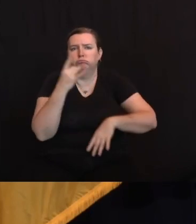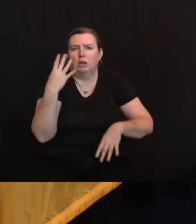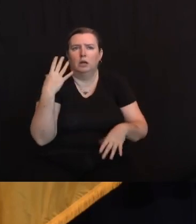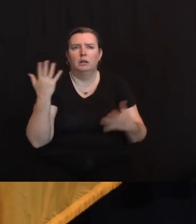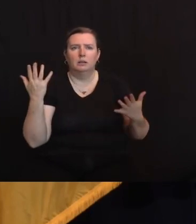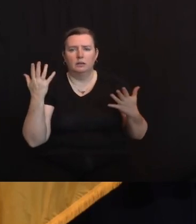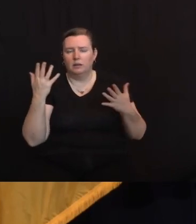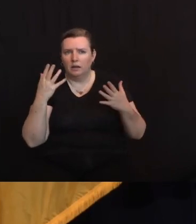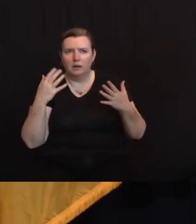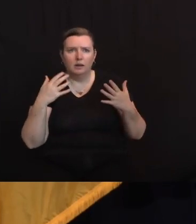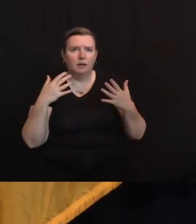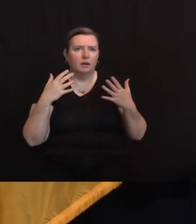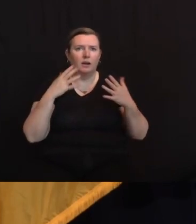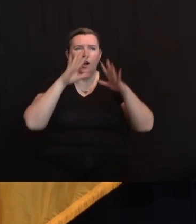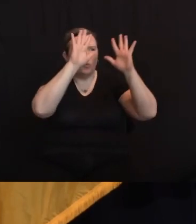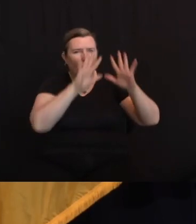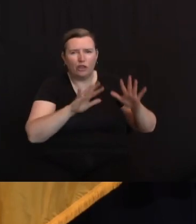got hot weather.